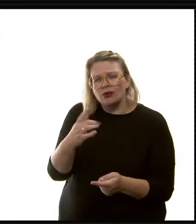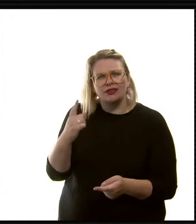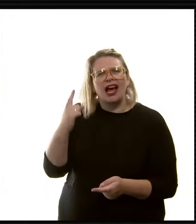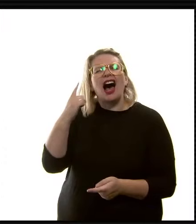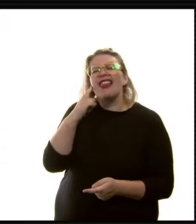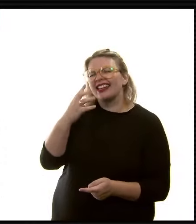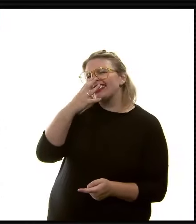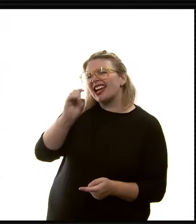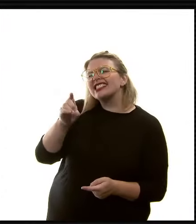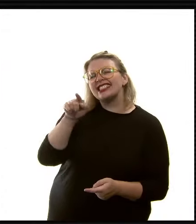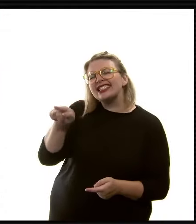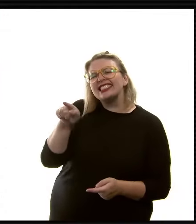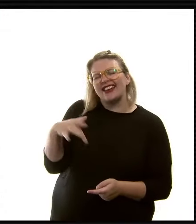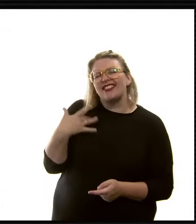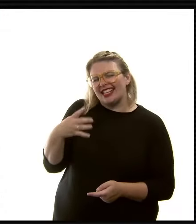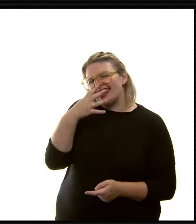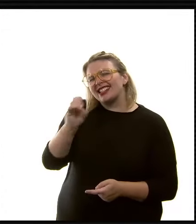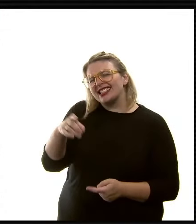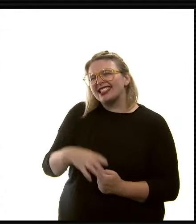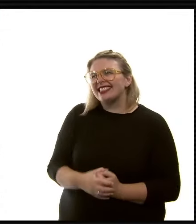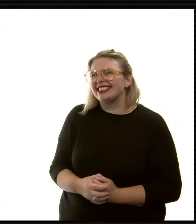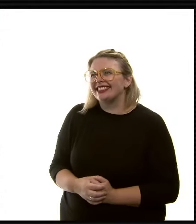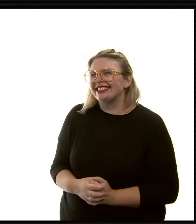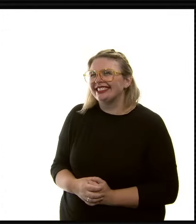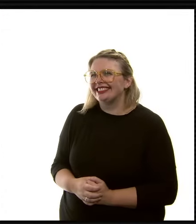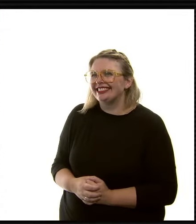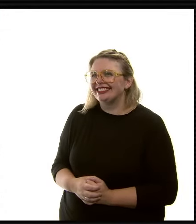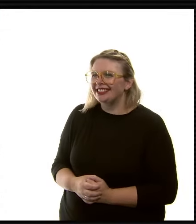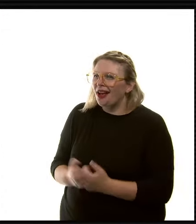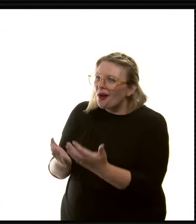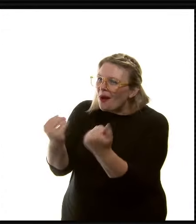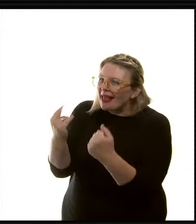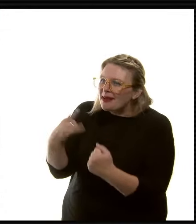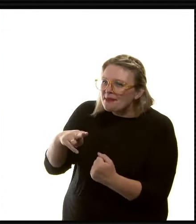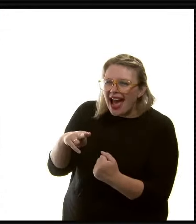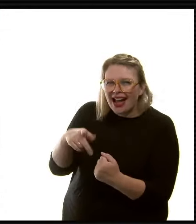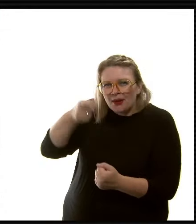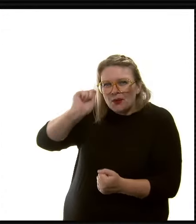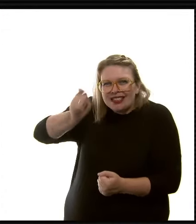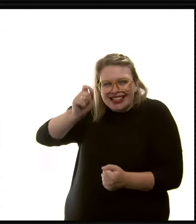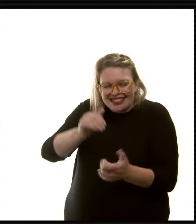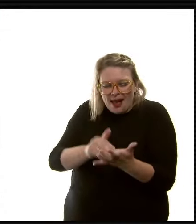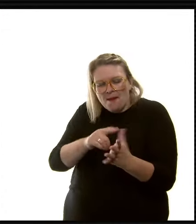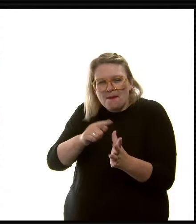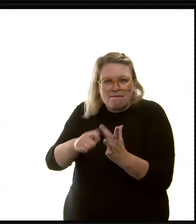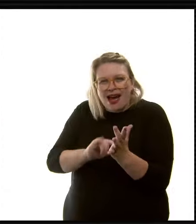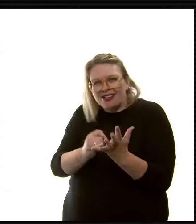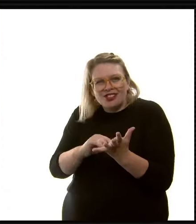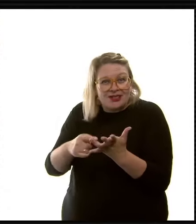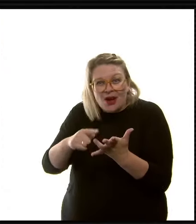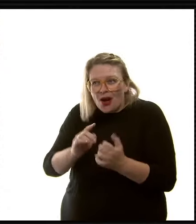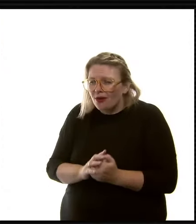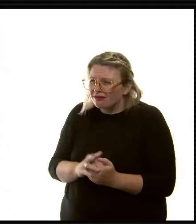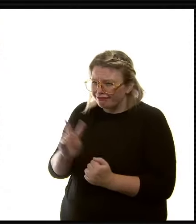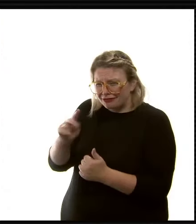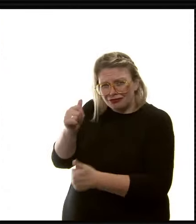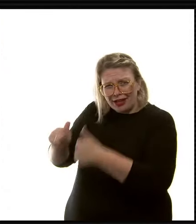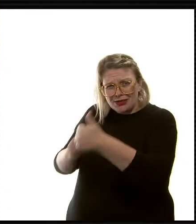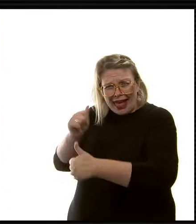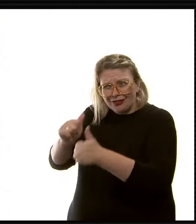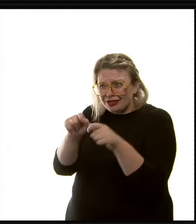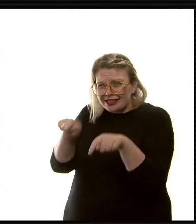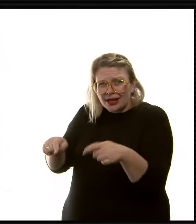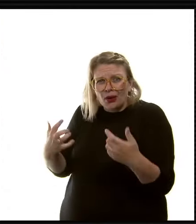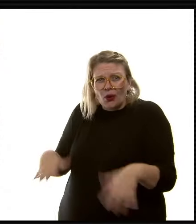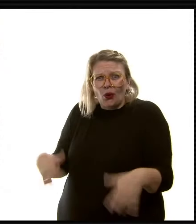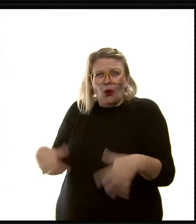old. That'd be great. That would be great. Well, welcome back, Magisto, and just congratulations. This is incredible. I'm pretty sure you've made